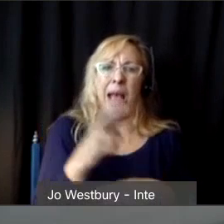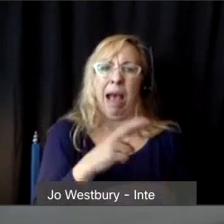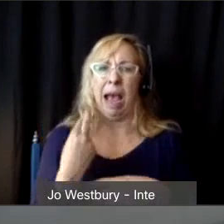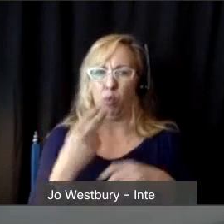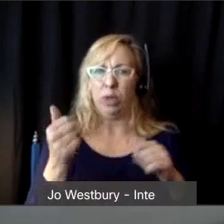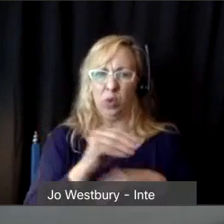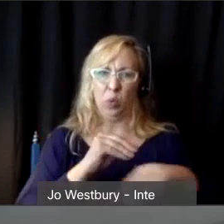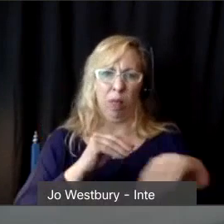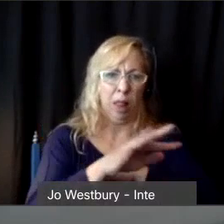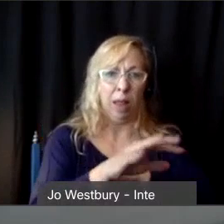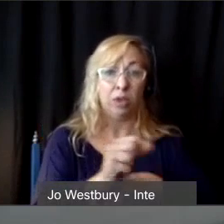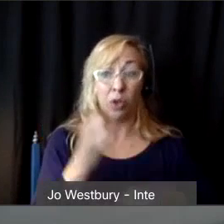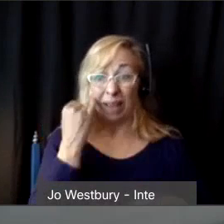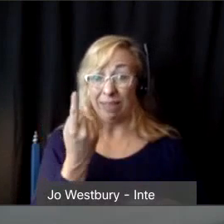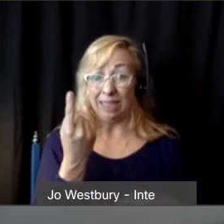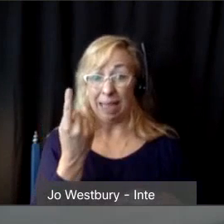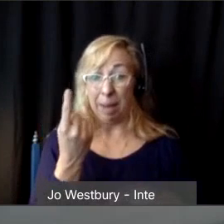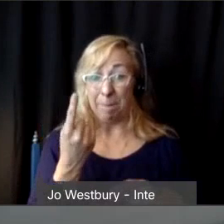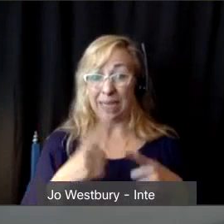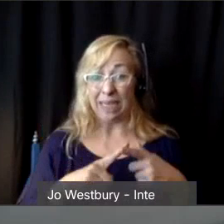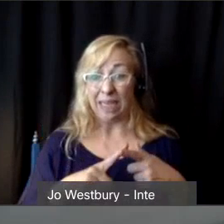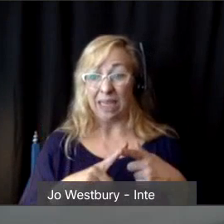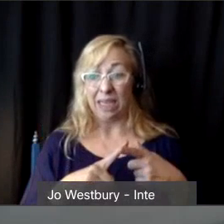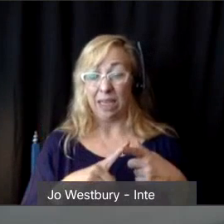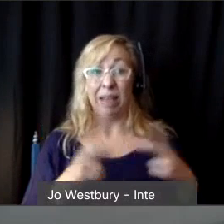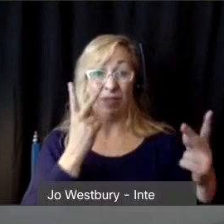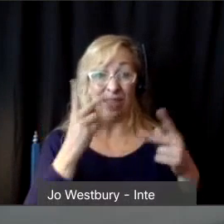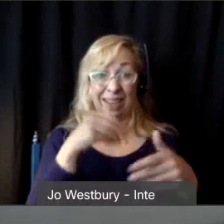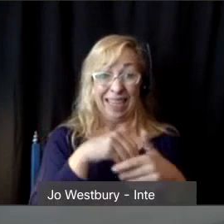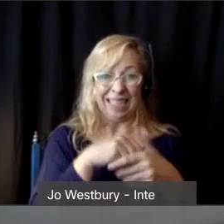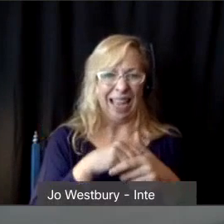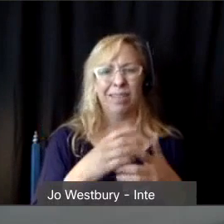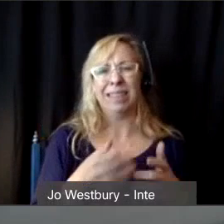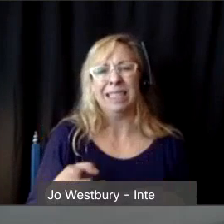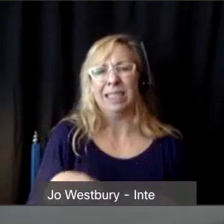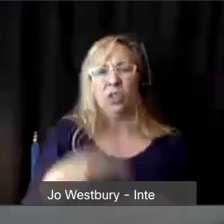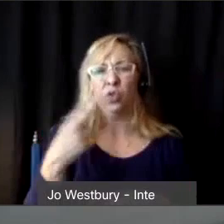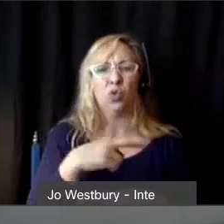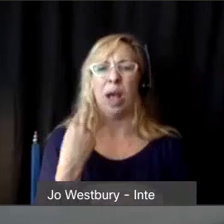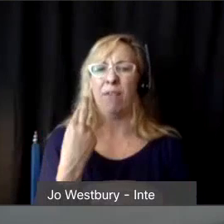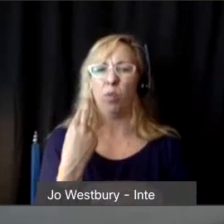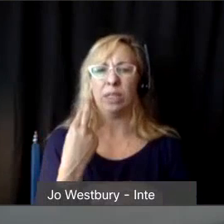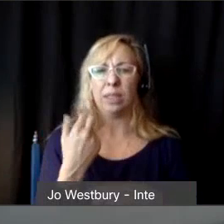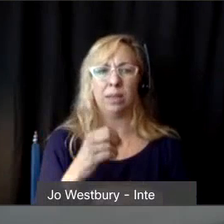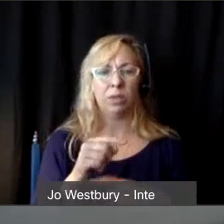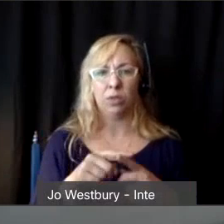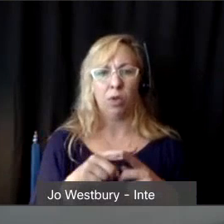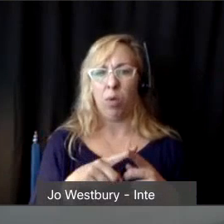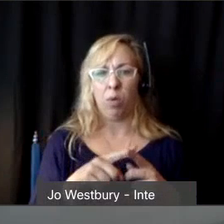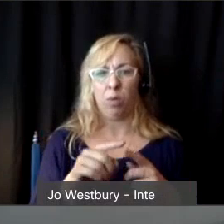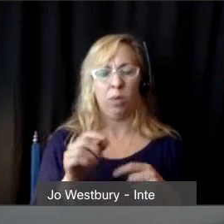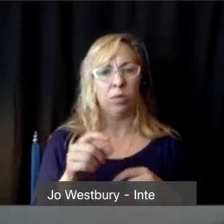wear a mask, visiting with them indoors is too great a risk. And so those visits should continue to